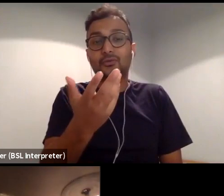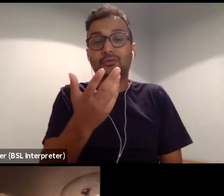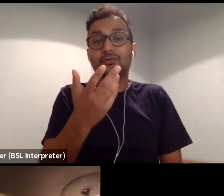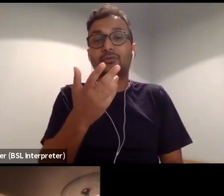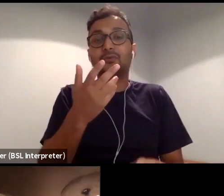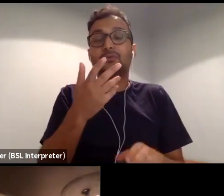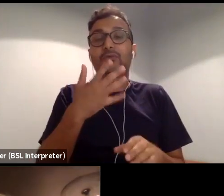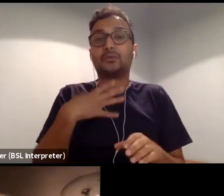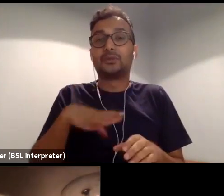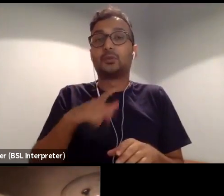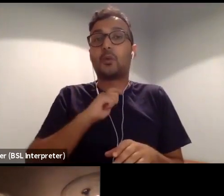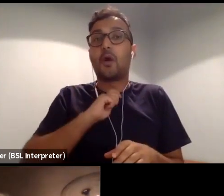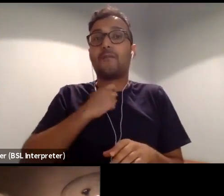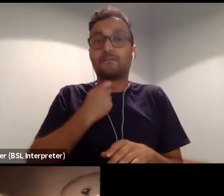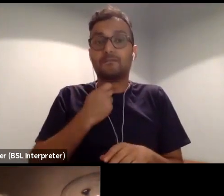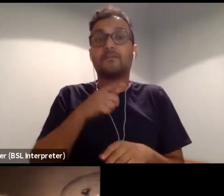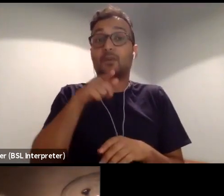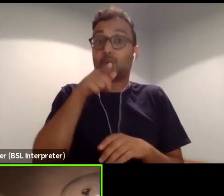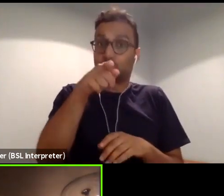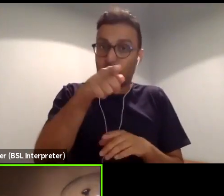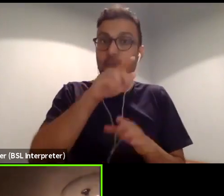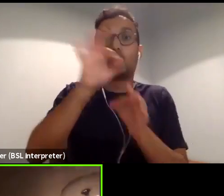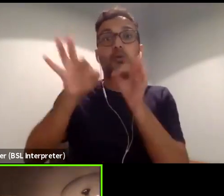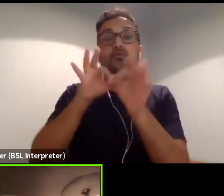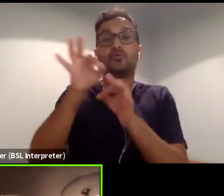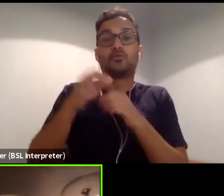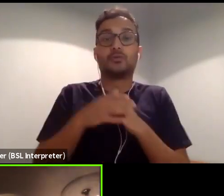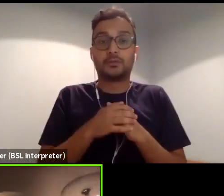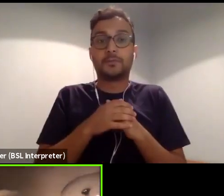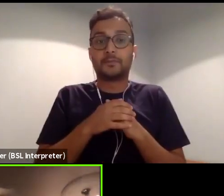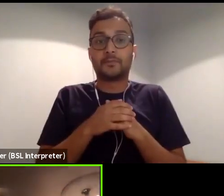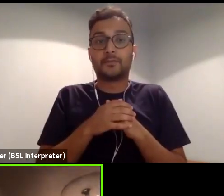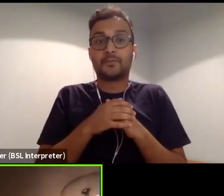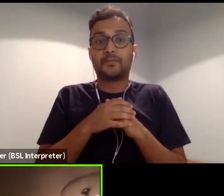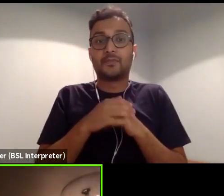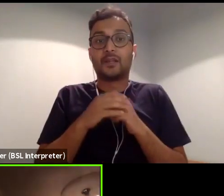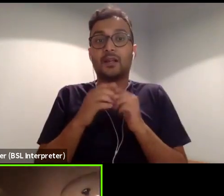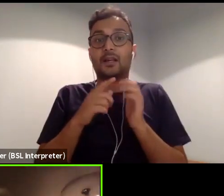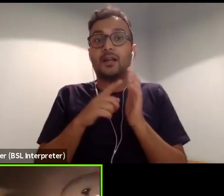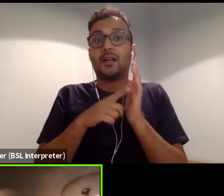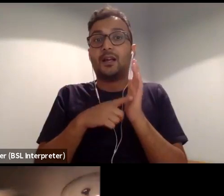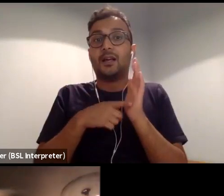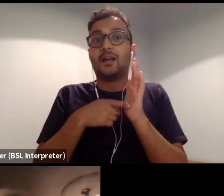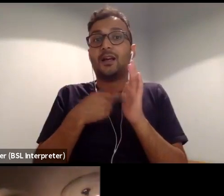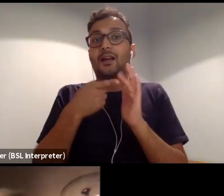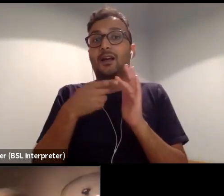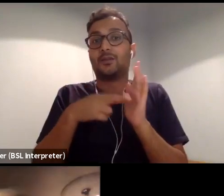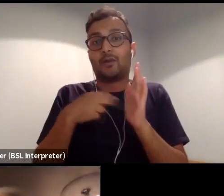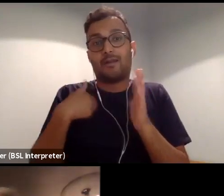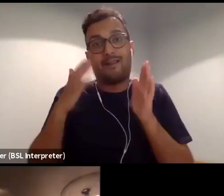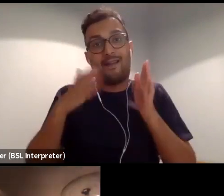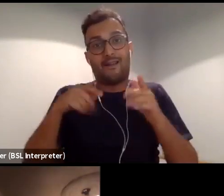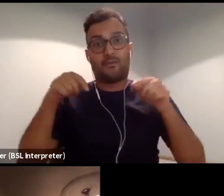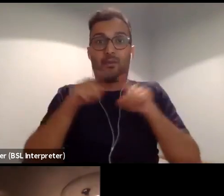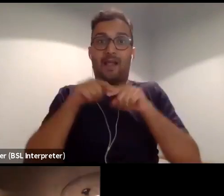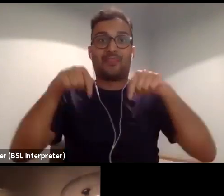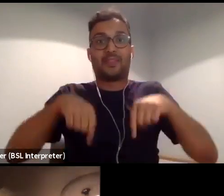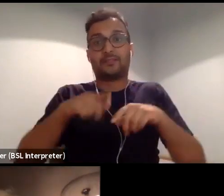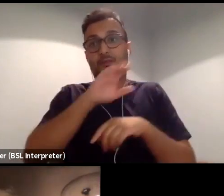You've got to unmute yourself, John. We have to do this 3 times a day for our own editorial meetings. So I've been driven